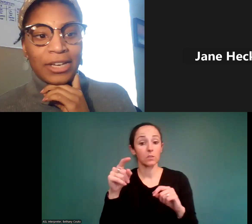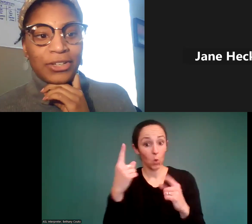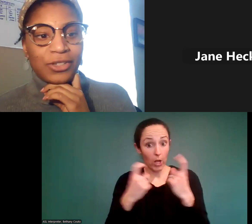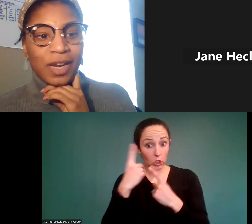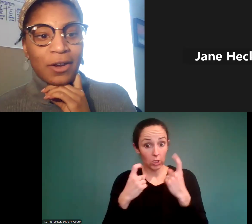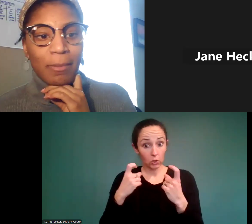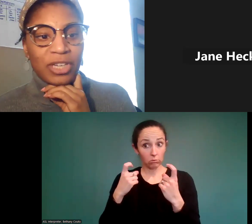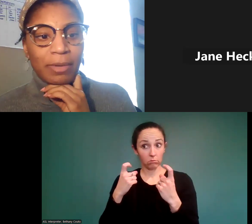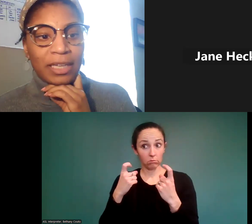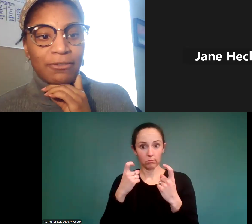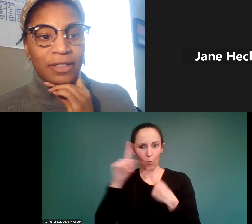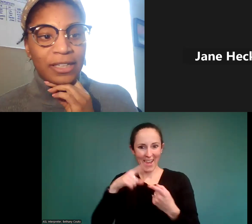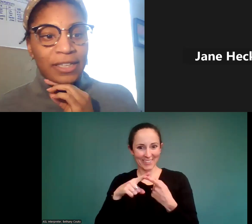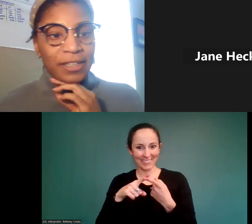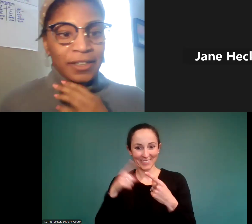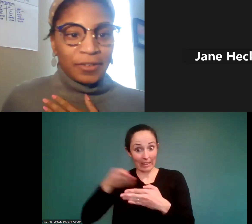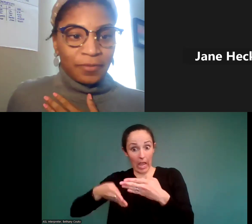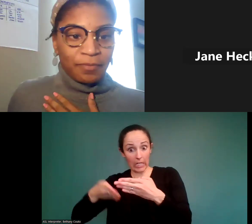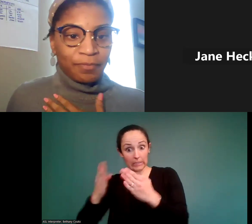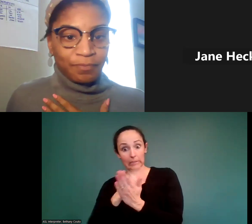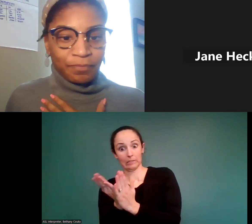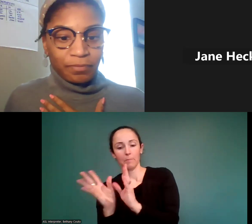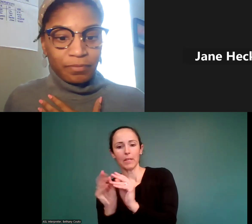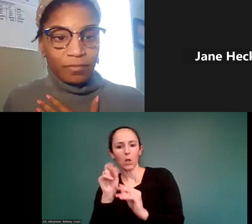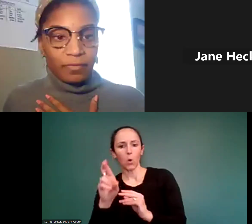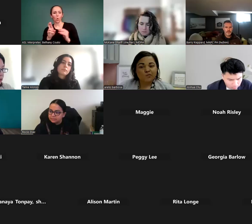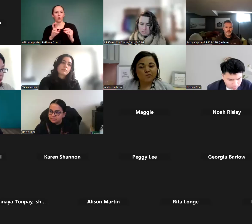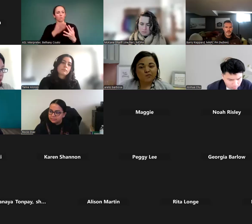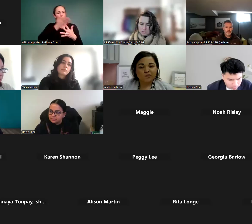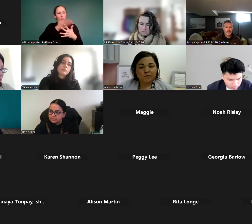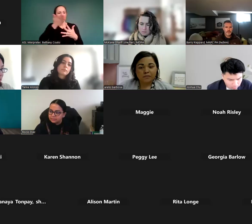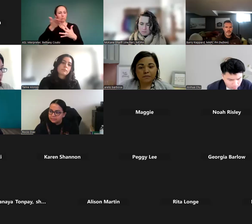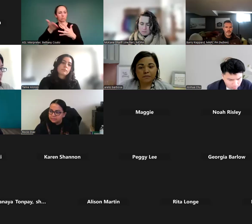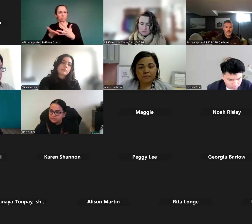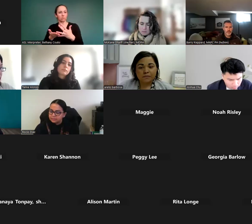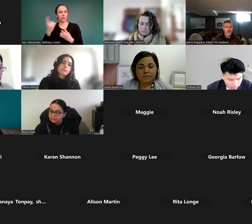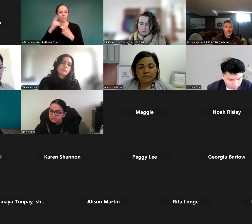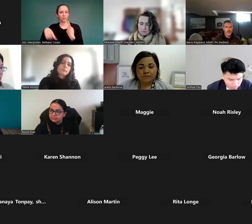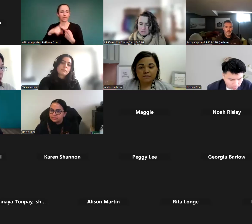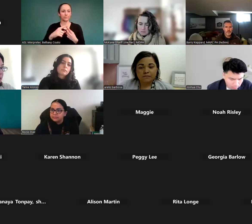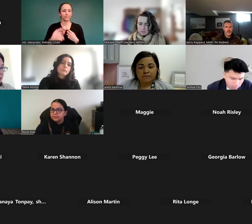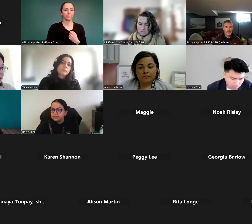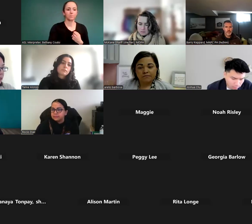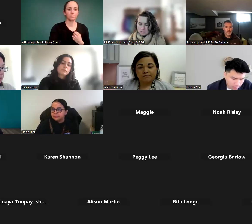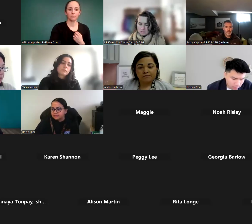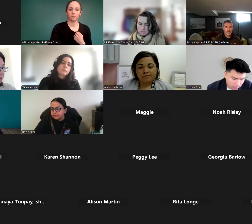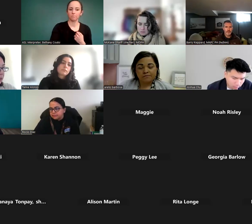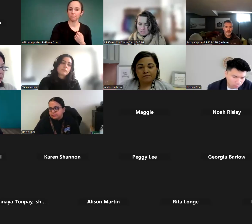meeting? Just so that I know how much time to leave. Yeah, so we're going to have questions for you